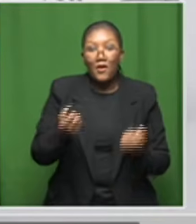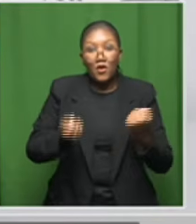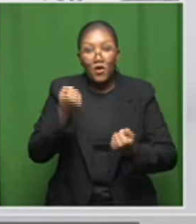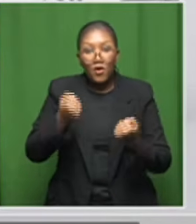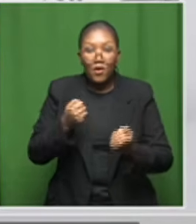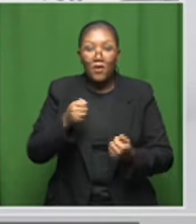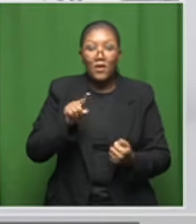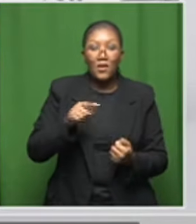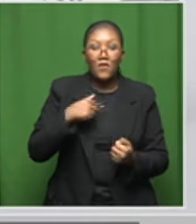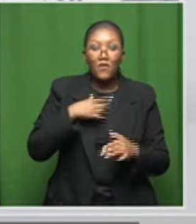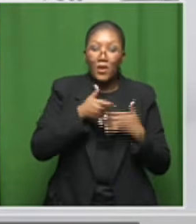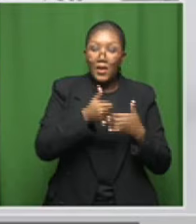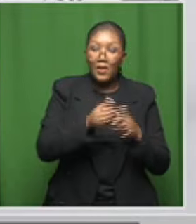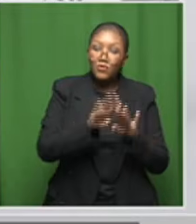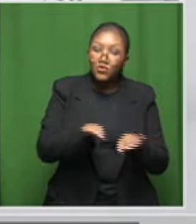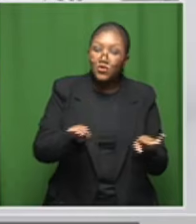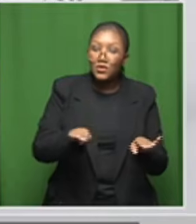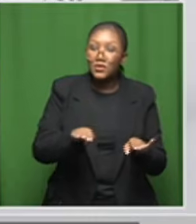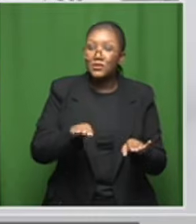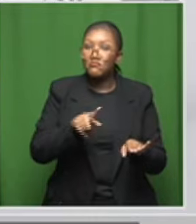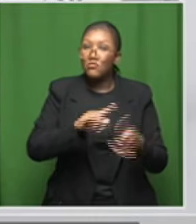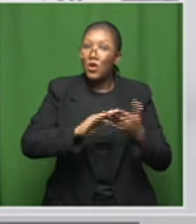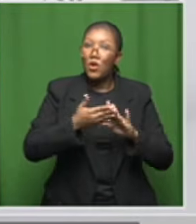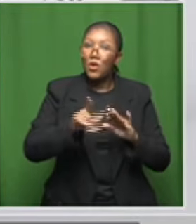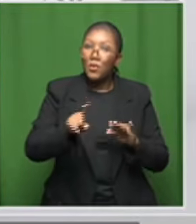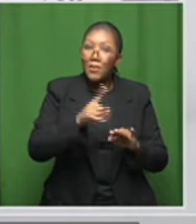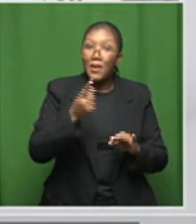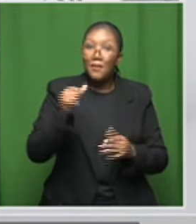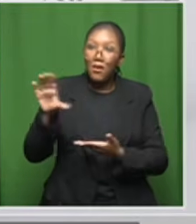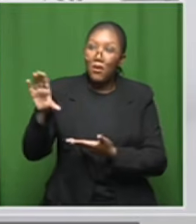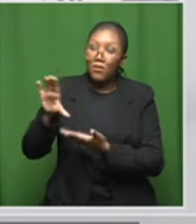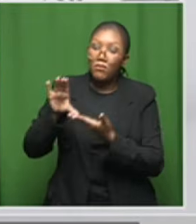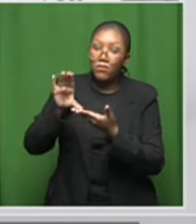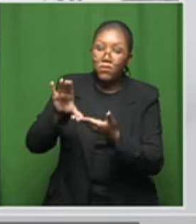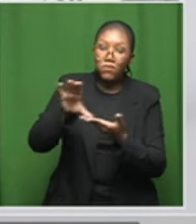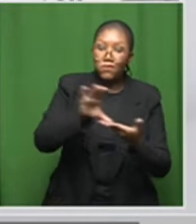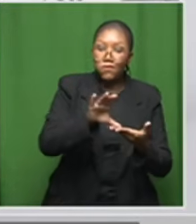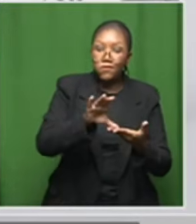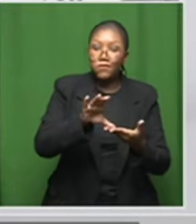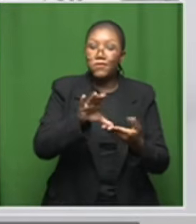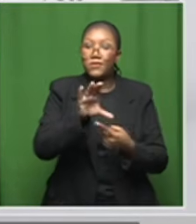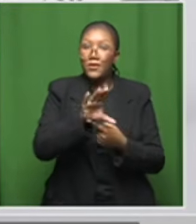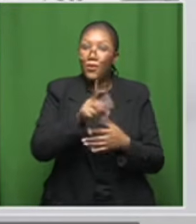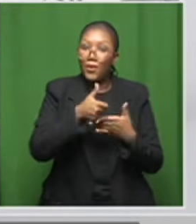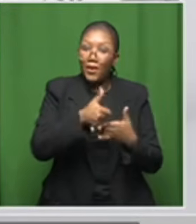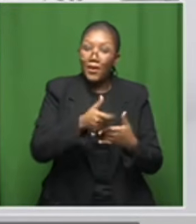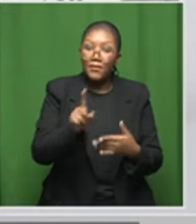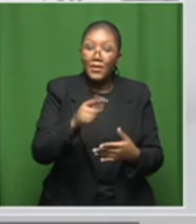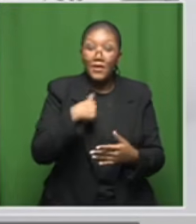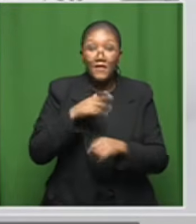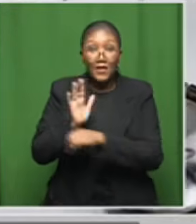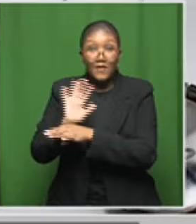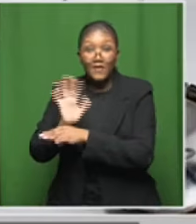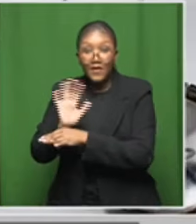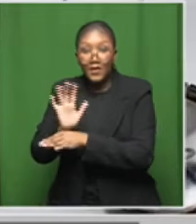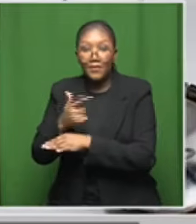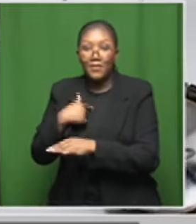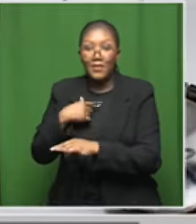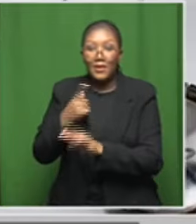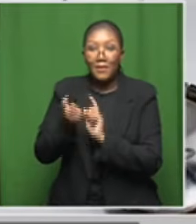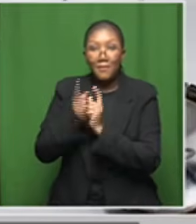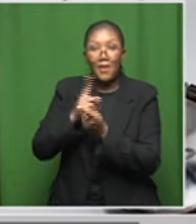of the children of Philipstown. We want to channel whatever funds and proceeds we can raise through the film. And there's a game as well, by the way, which